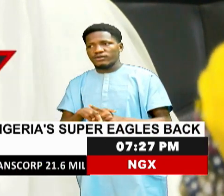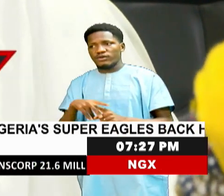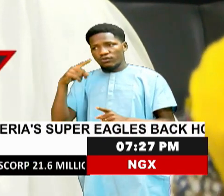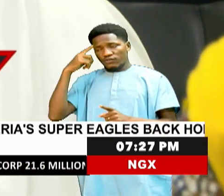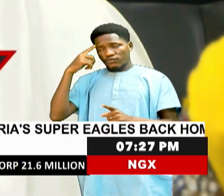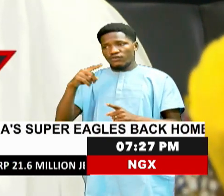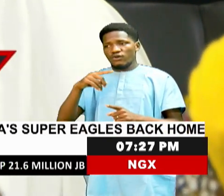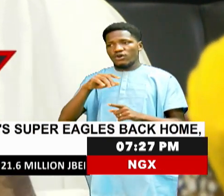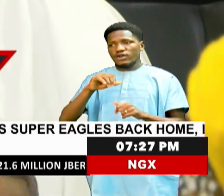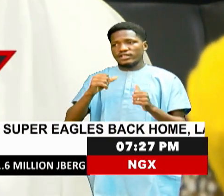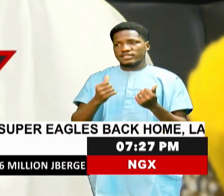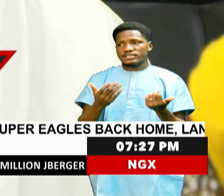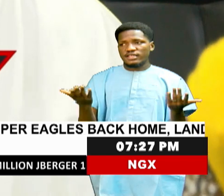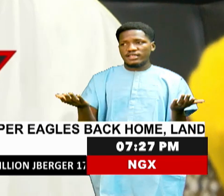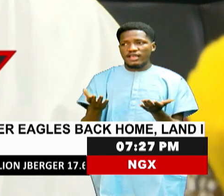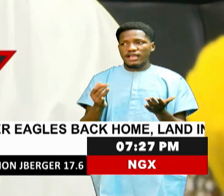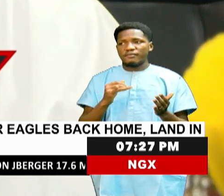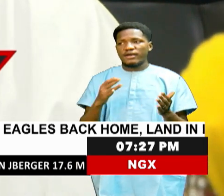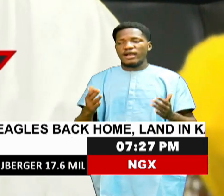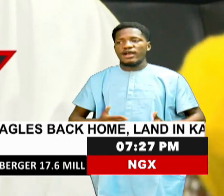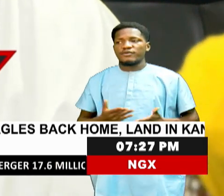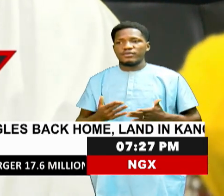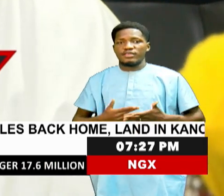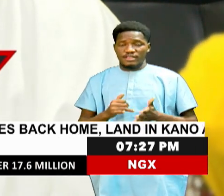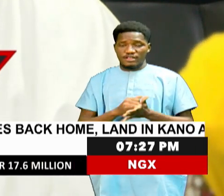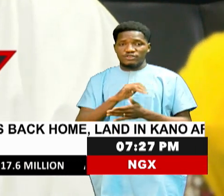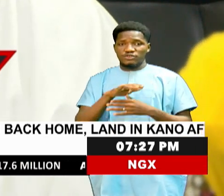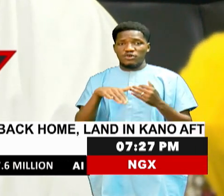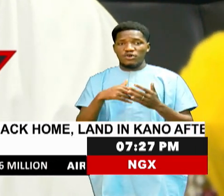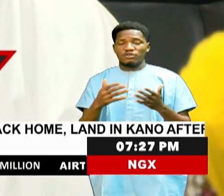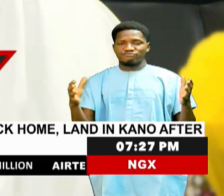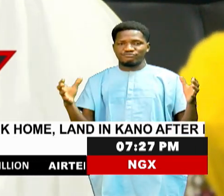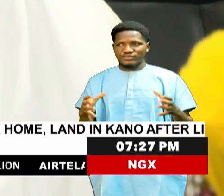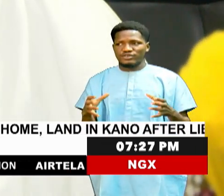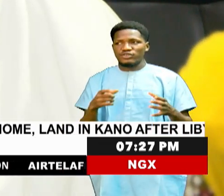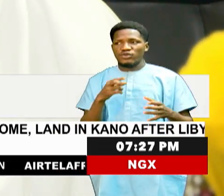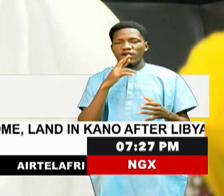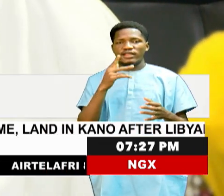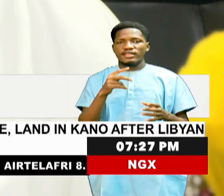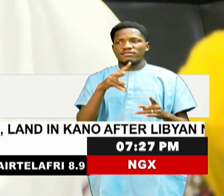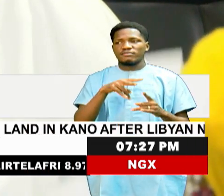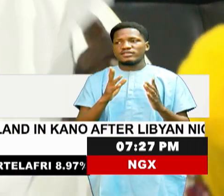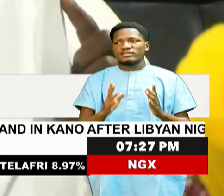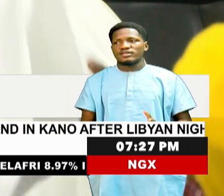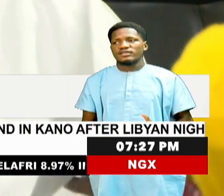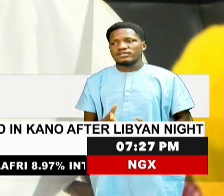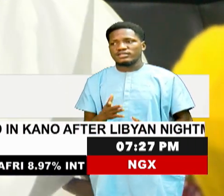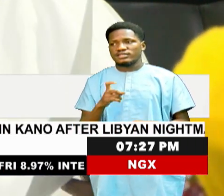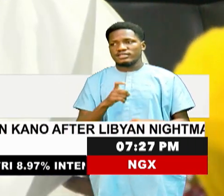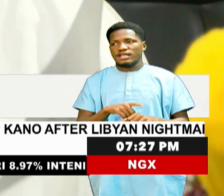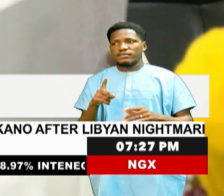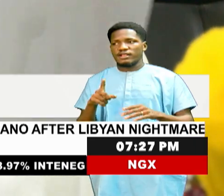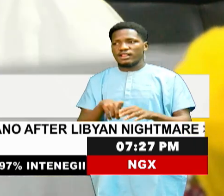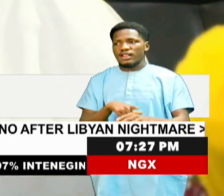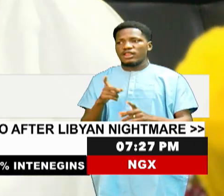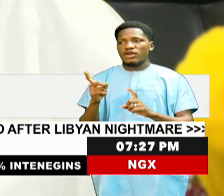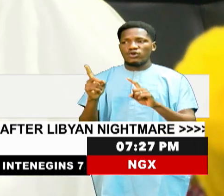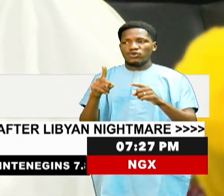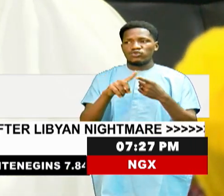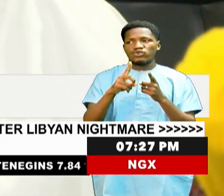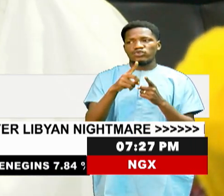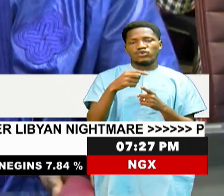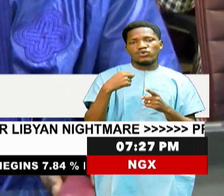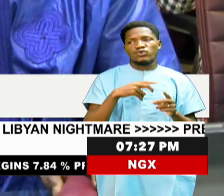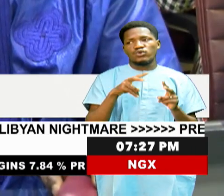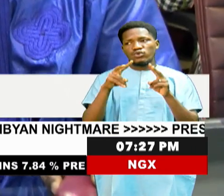Honourable Minister has assembled all of you. You are the implementers. This timeline comes to you. We look forward to